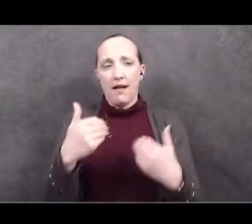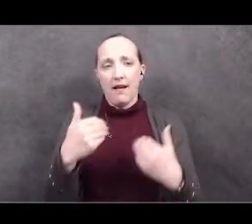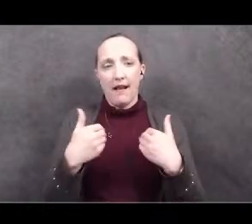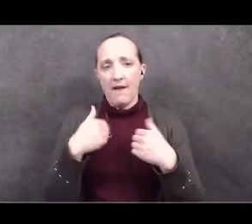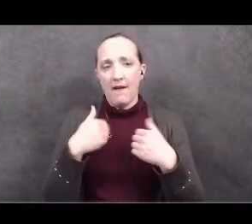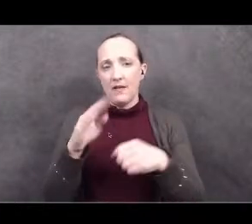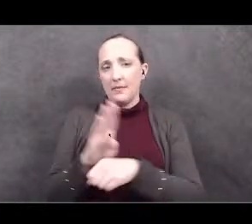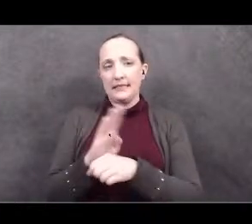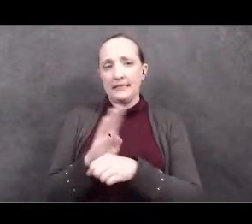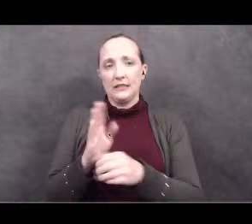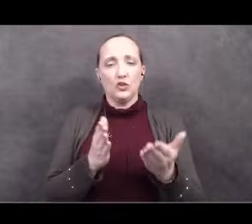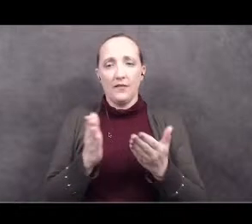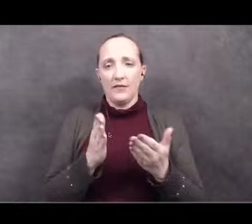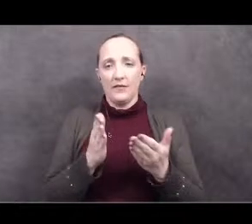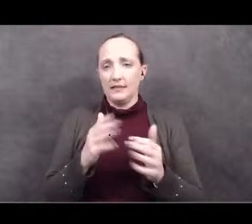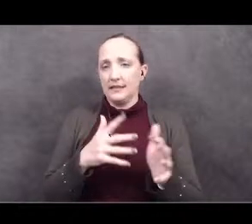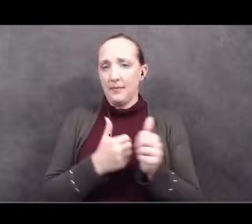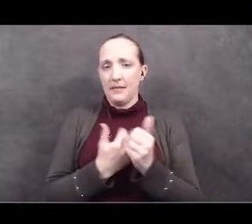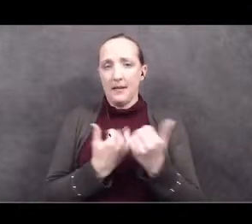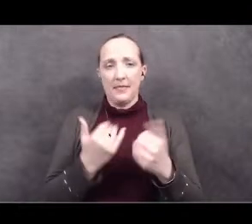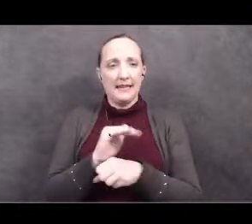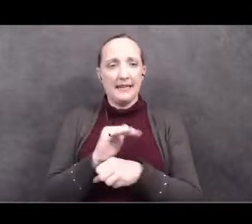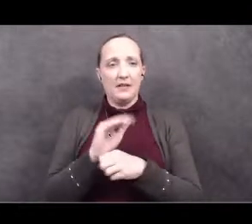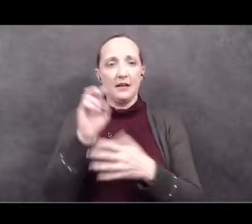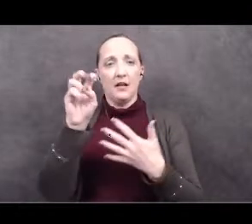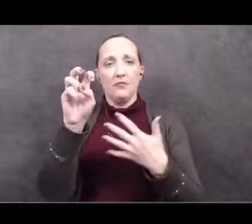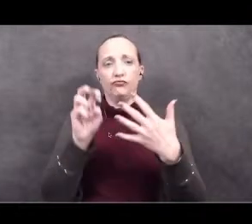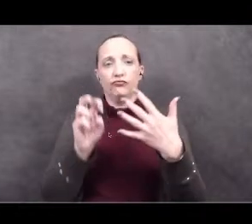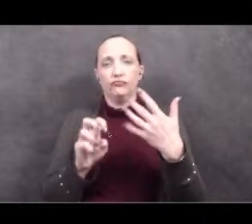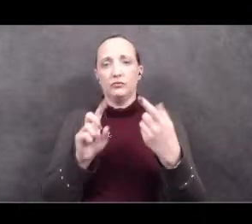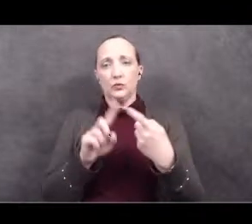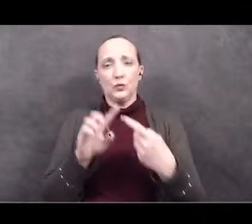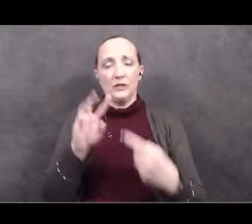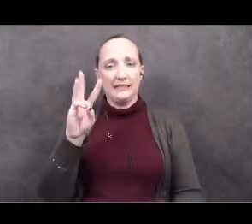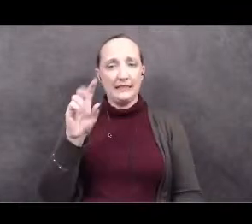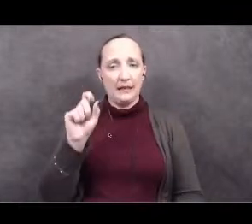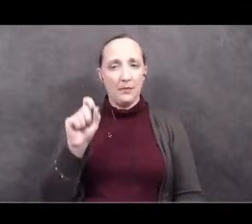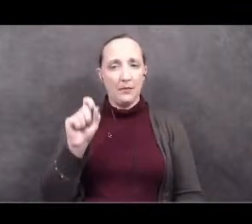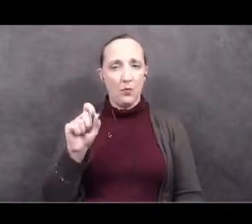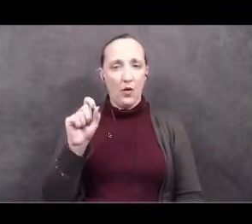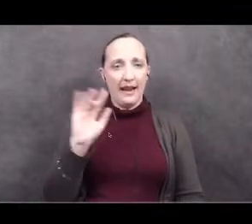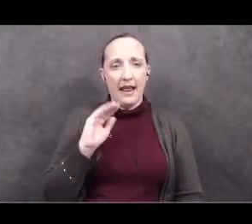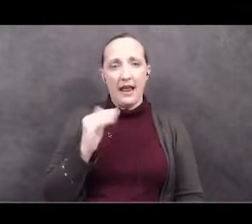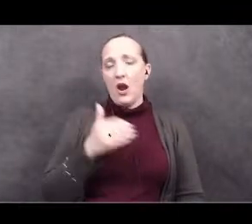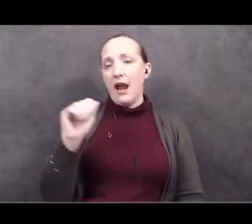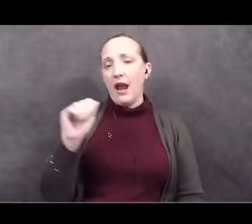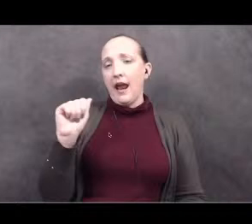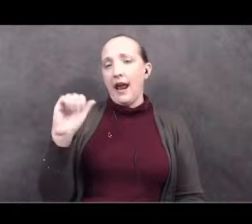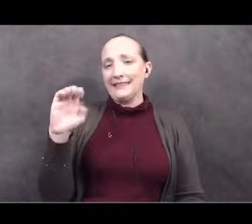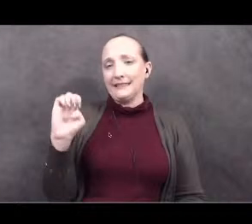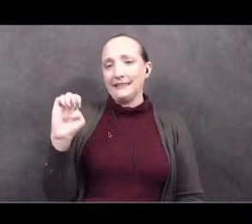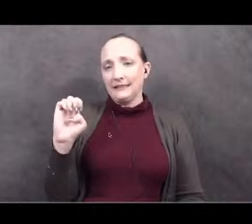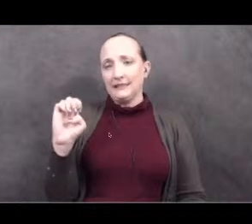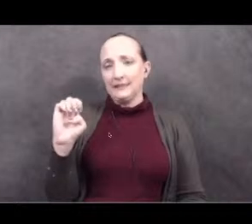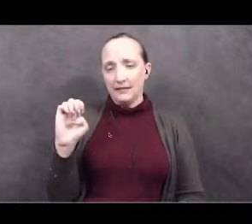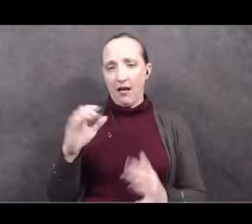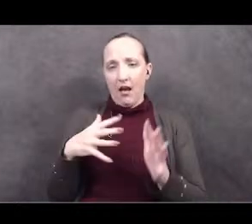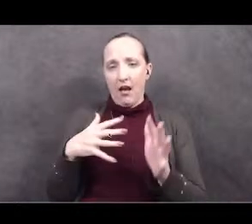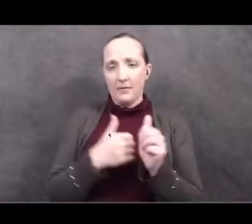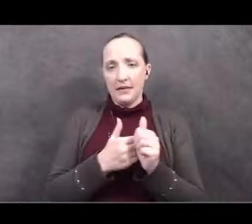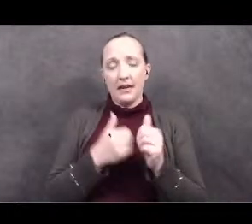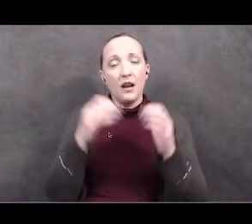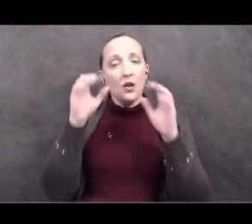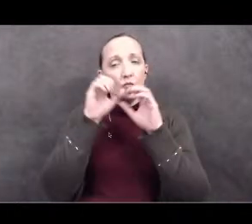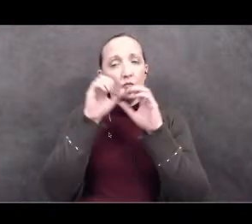business services update for this evening so we'll go right into item 6.8 our Ace update and I believe we have Ace president Mrs